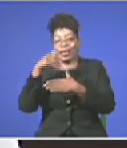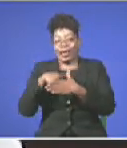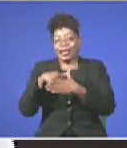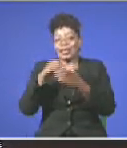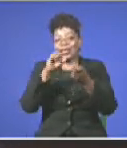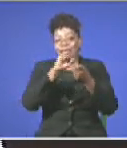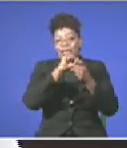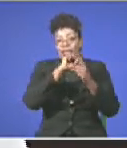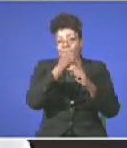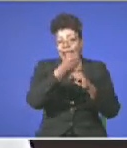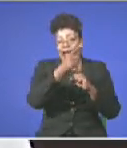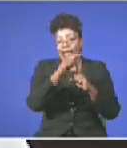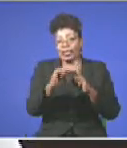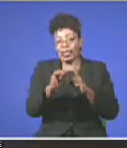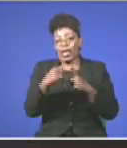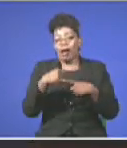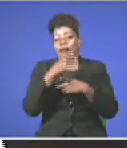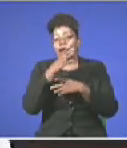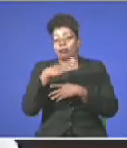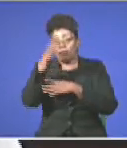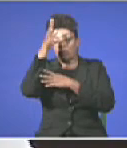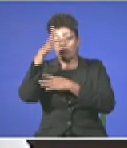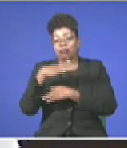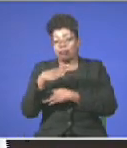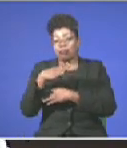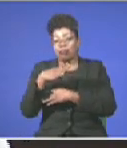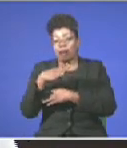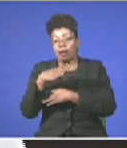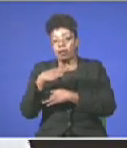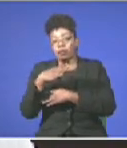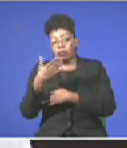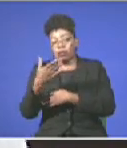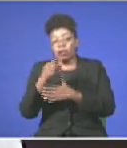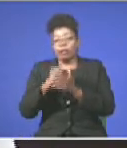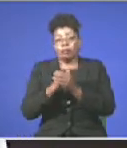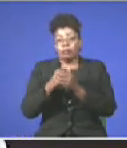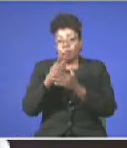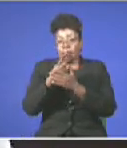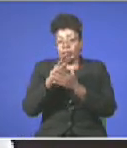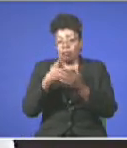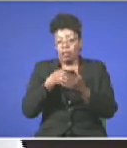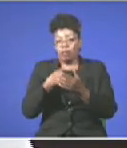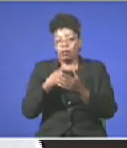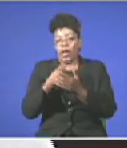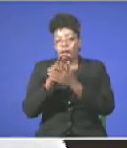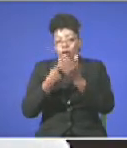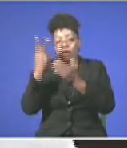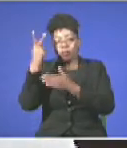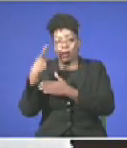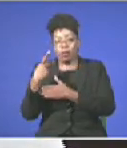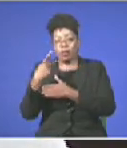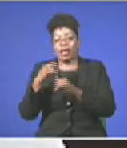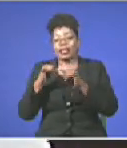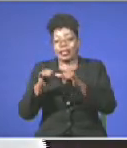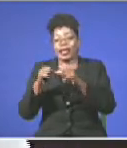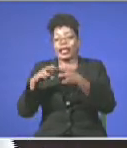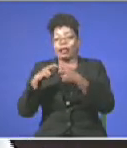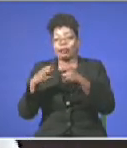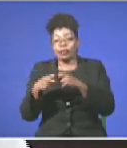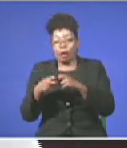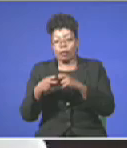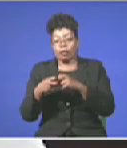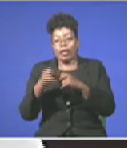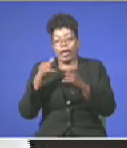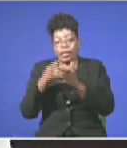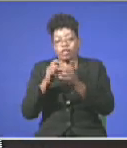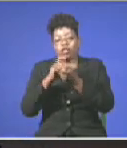you know, or the father figure, the male figure. I had both parents. I used to get arrested, get suspended from school, get in fights at school, and boxing helped change my life around.